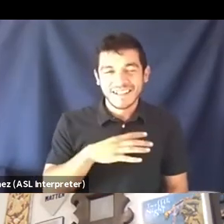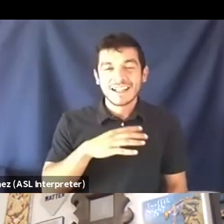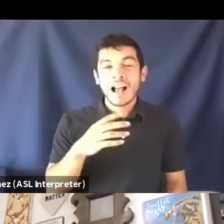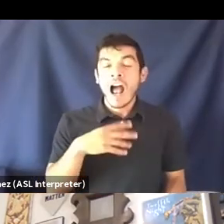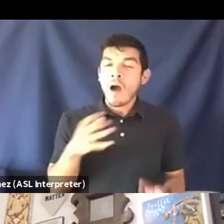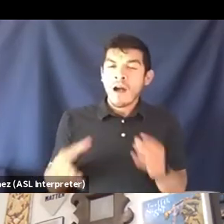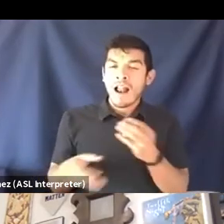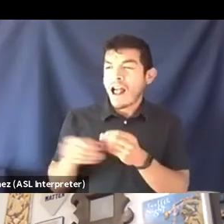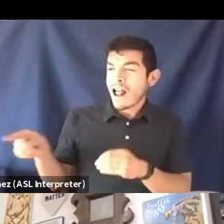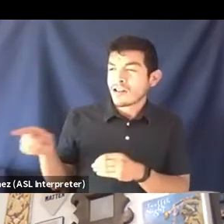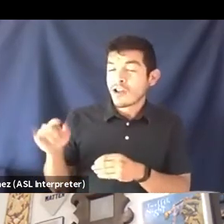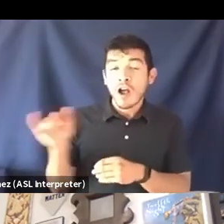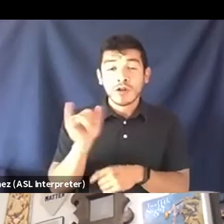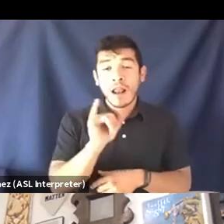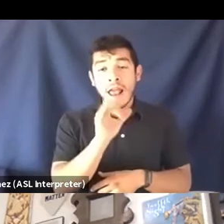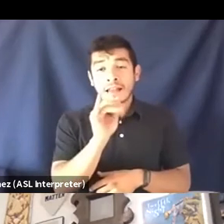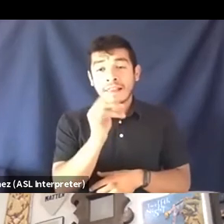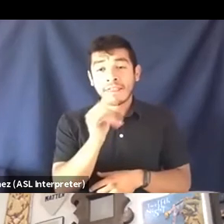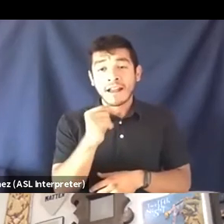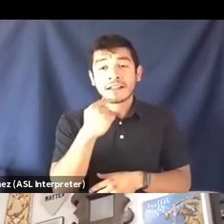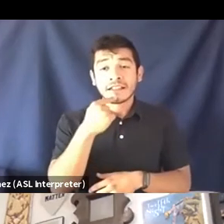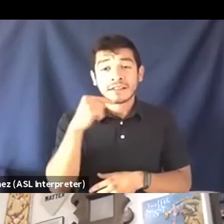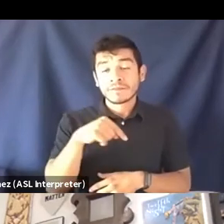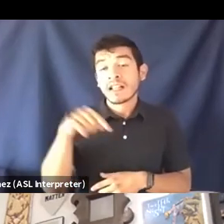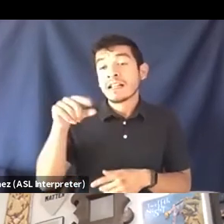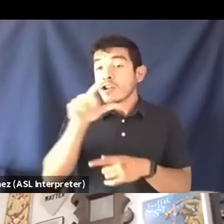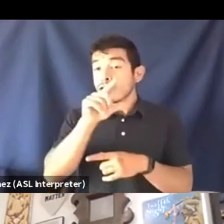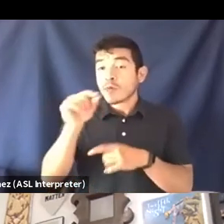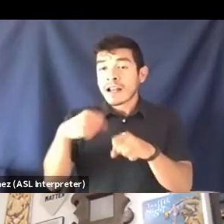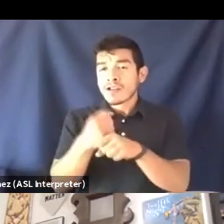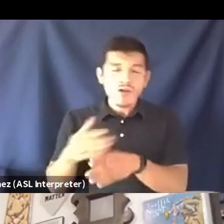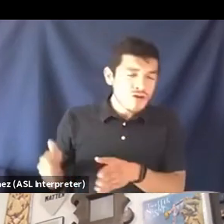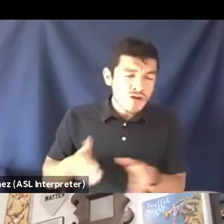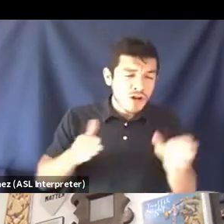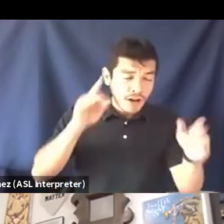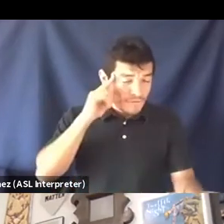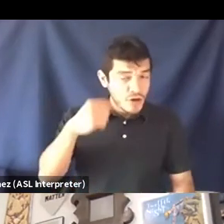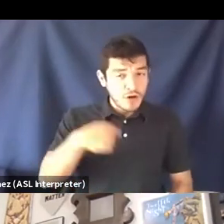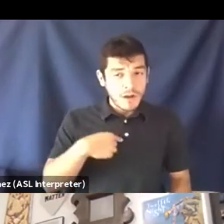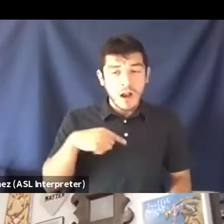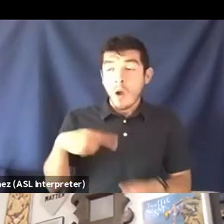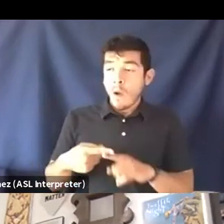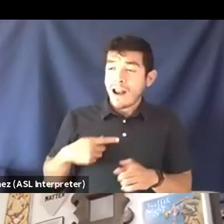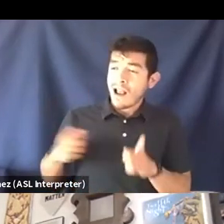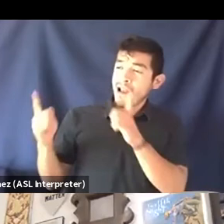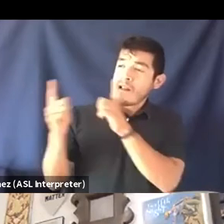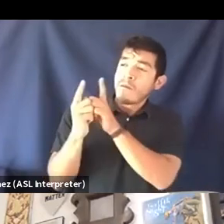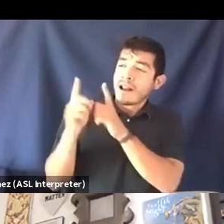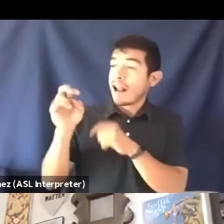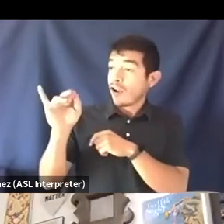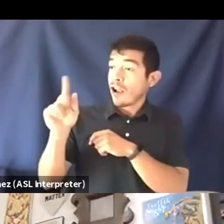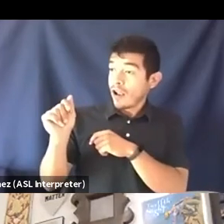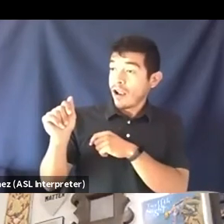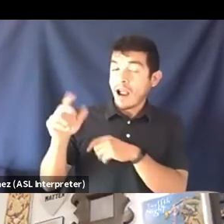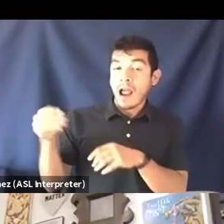like Cynthia said, this has been a 20-year journey for us. And so when I met Erika and I was introduced to her, I